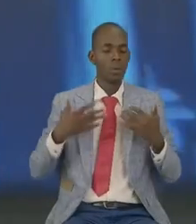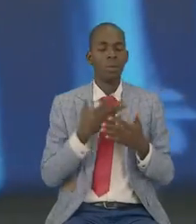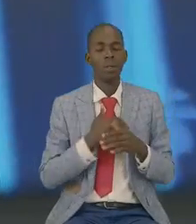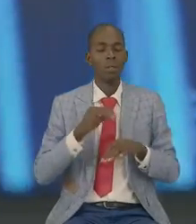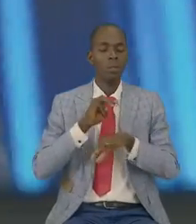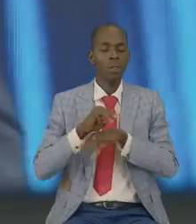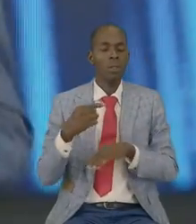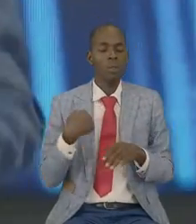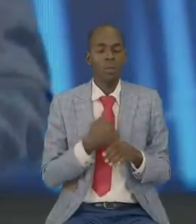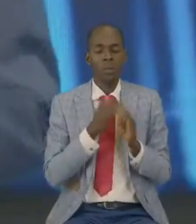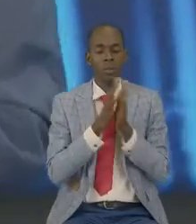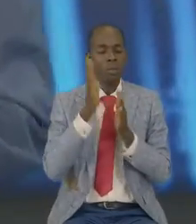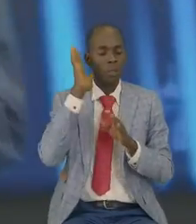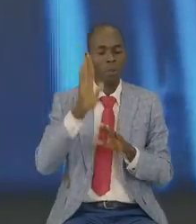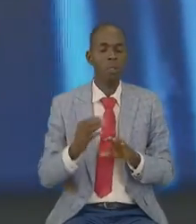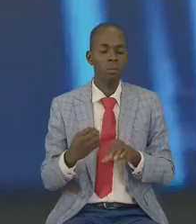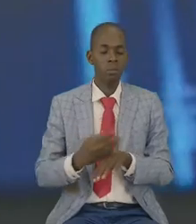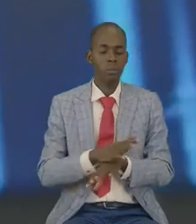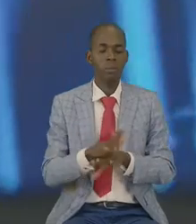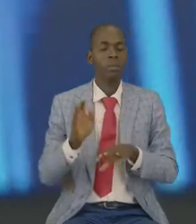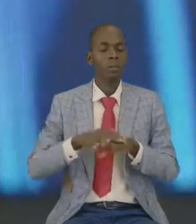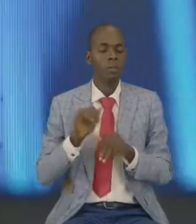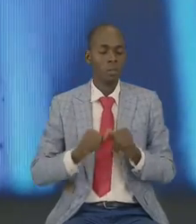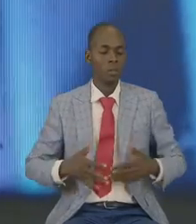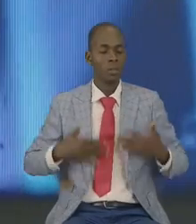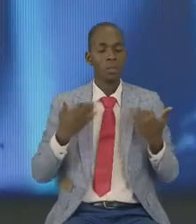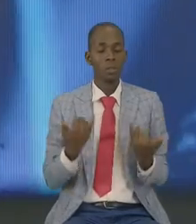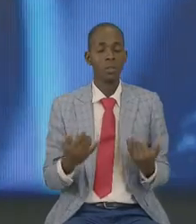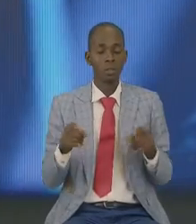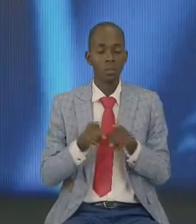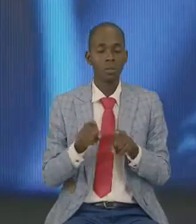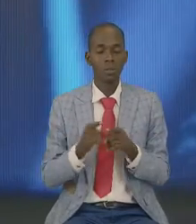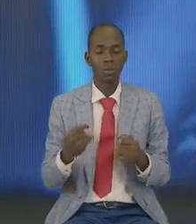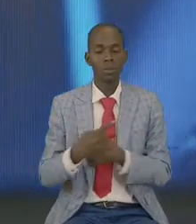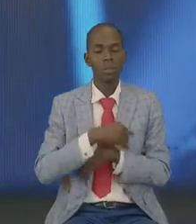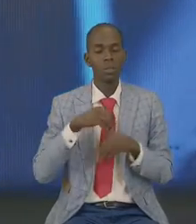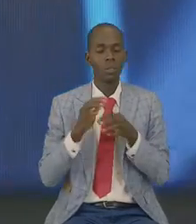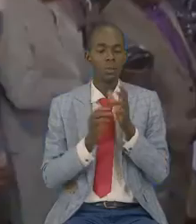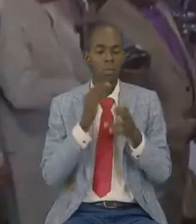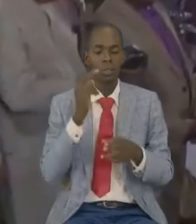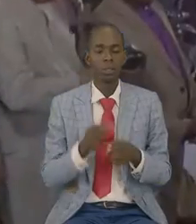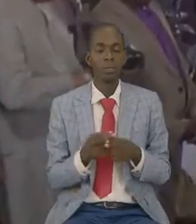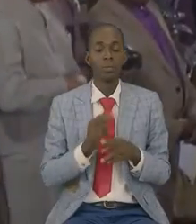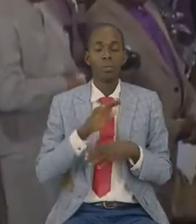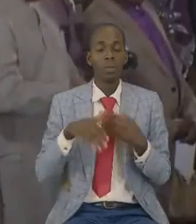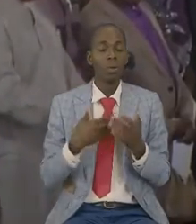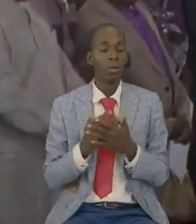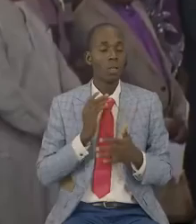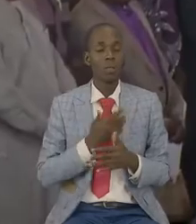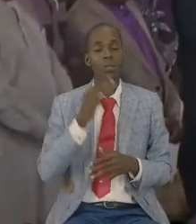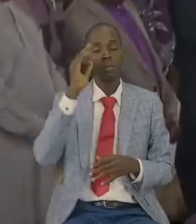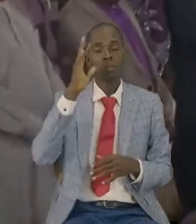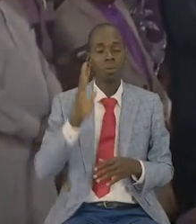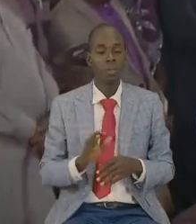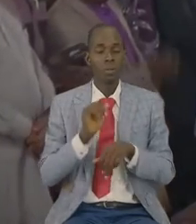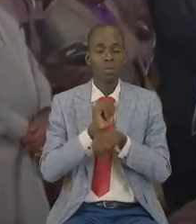we impact into every life, even today, in Jesus' name. For all our ministers and workers